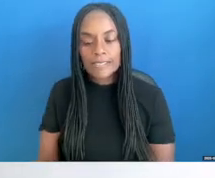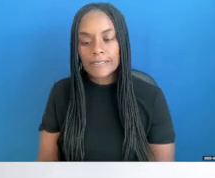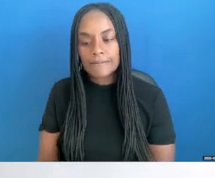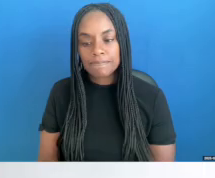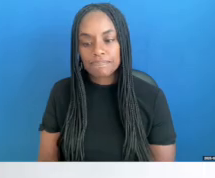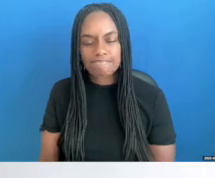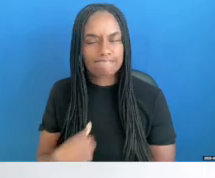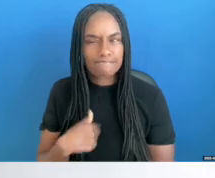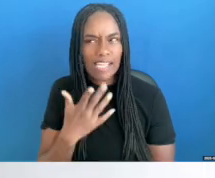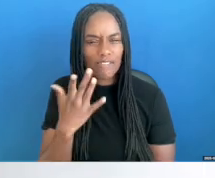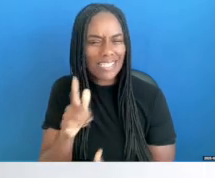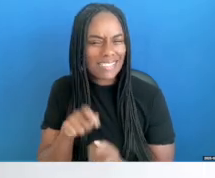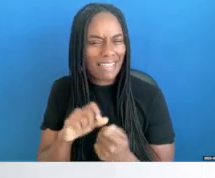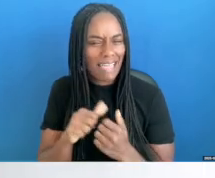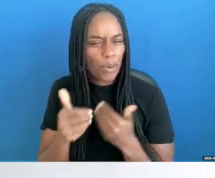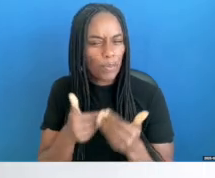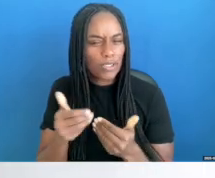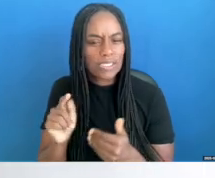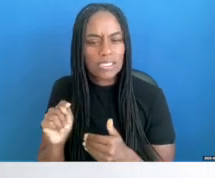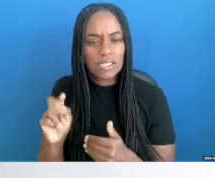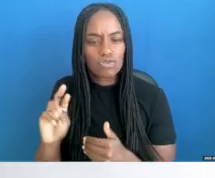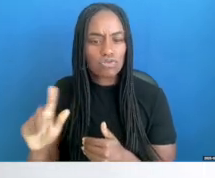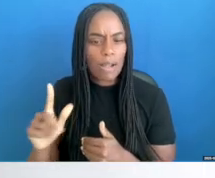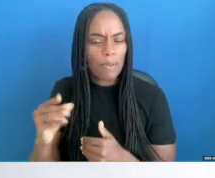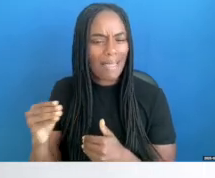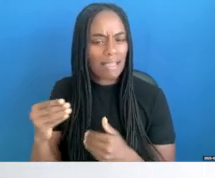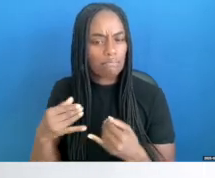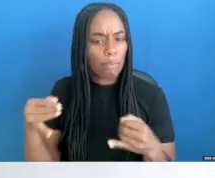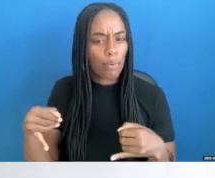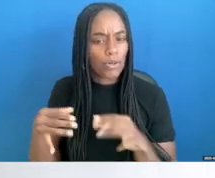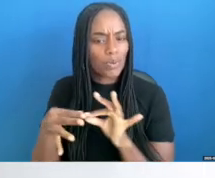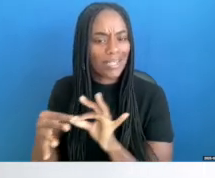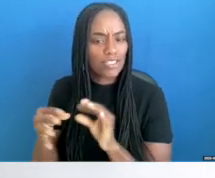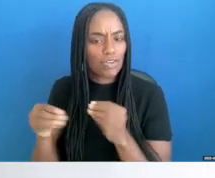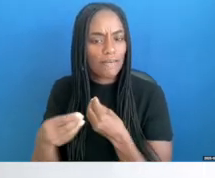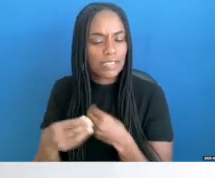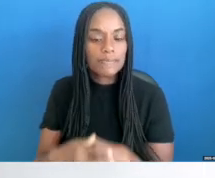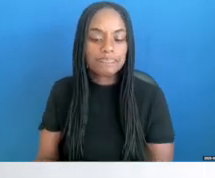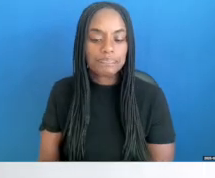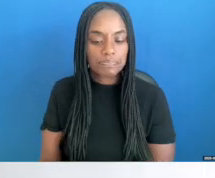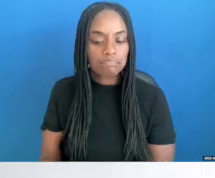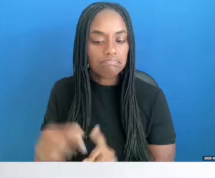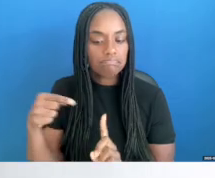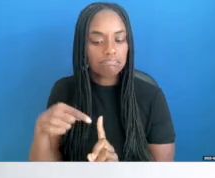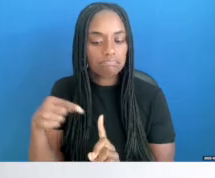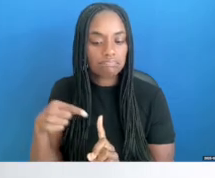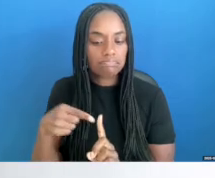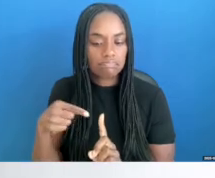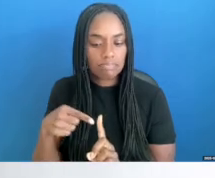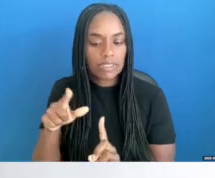I always forget exactly how it works, Tribal and Border Relations Office. And so she's helping to